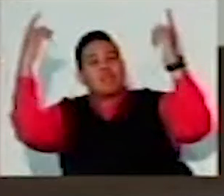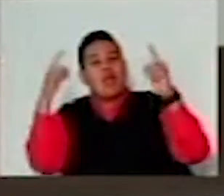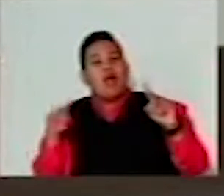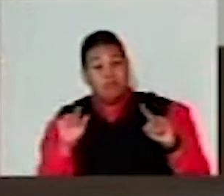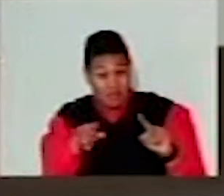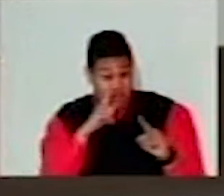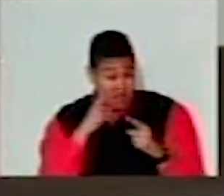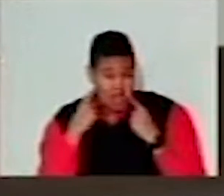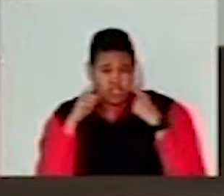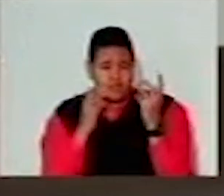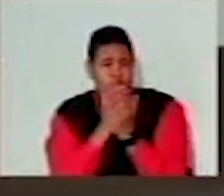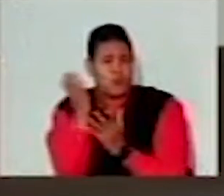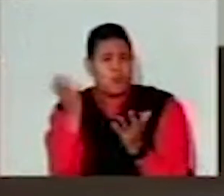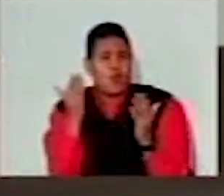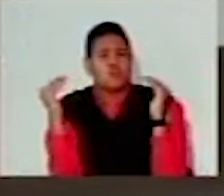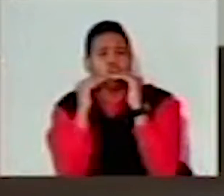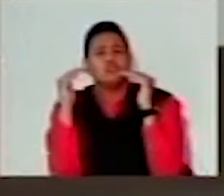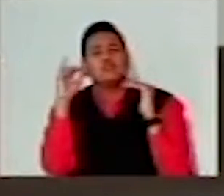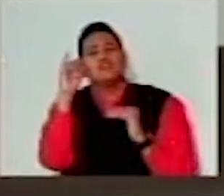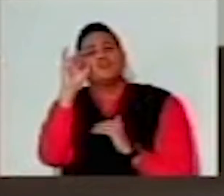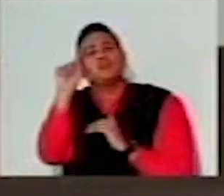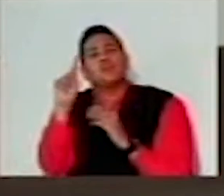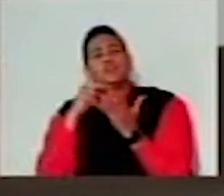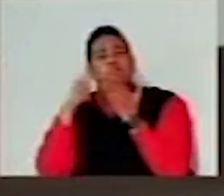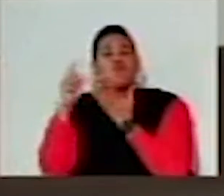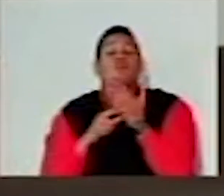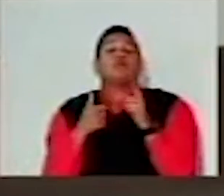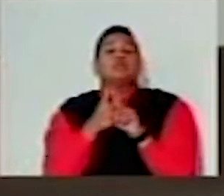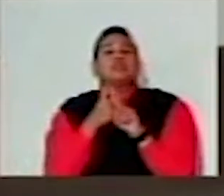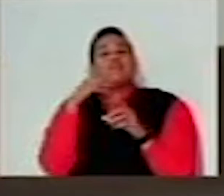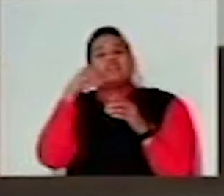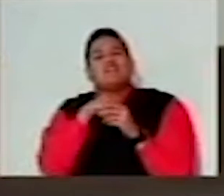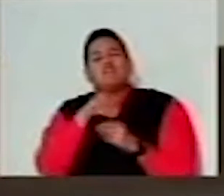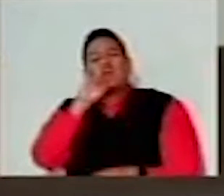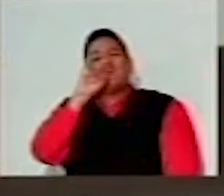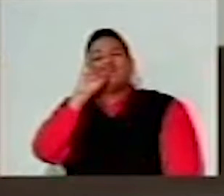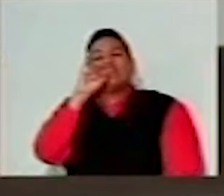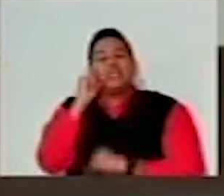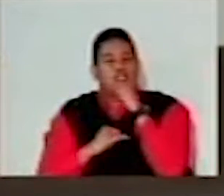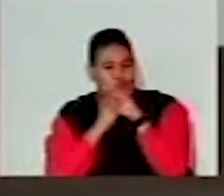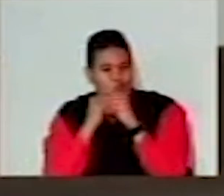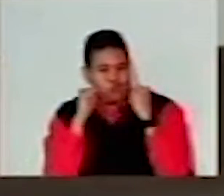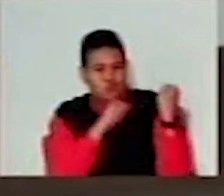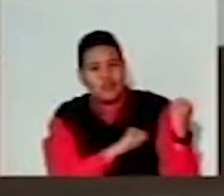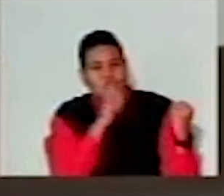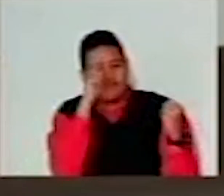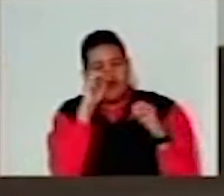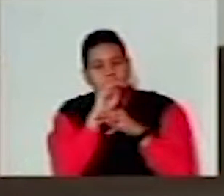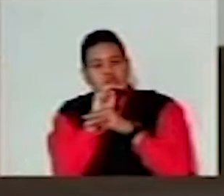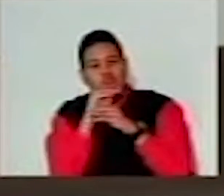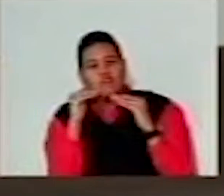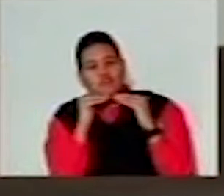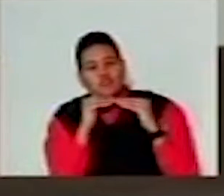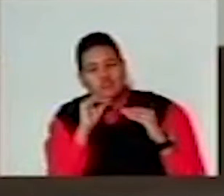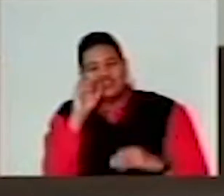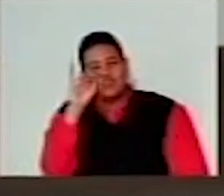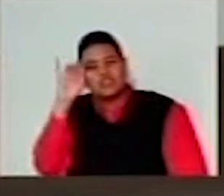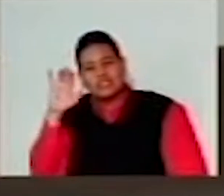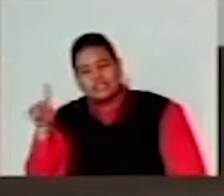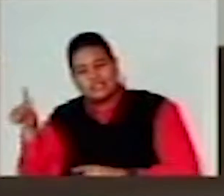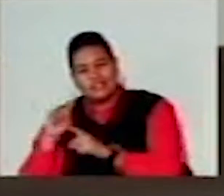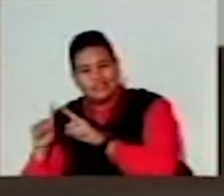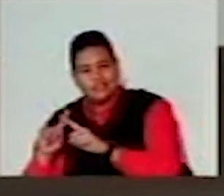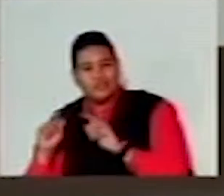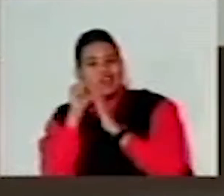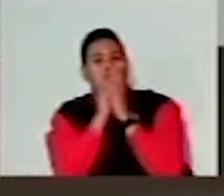will be achieved through the JUST program, which involves the institutional strengthening of the Ministry of Justice and its agencies,